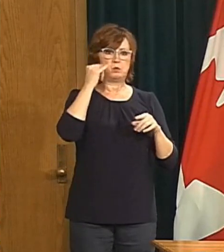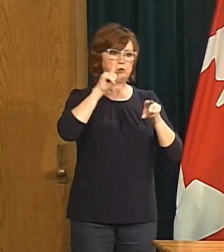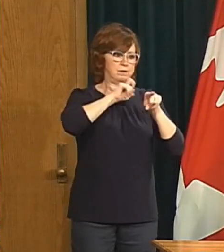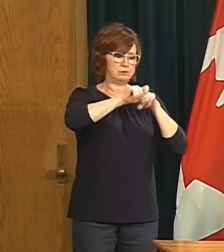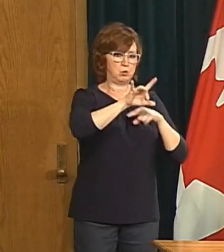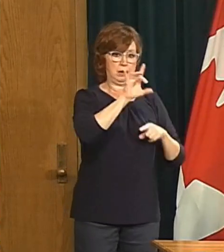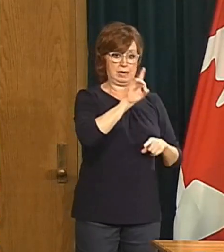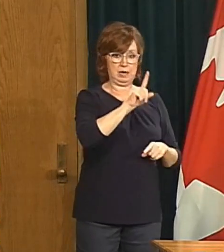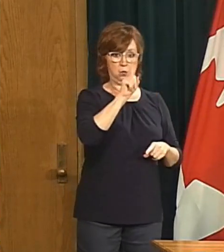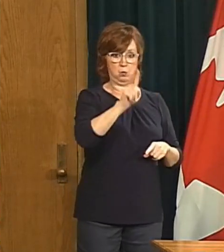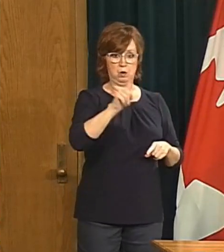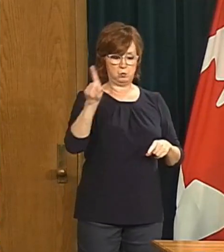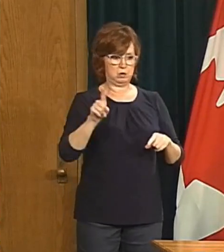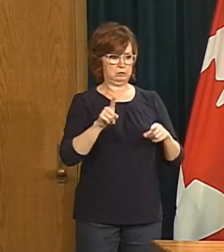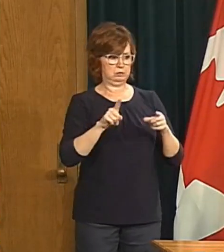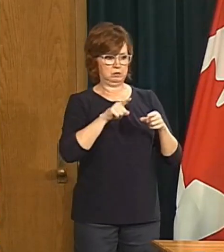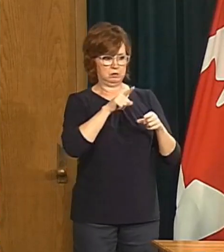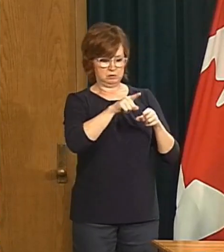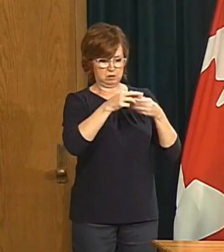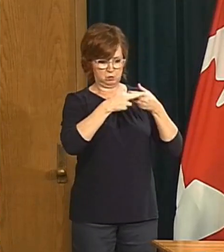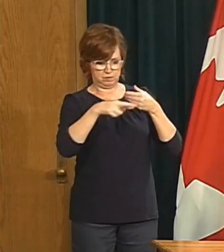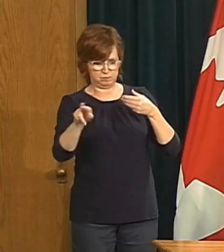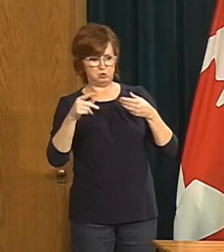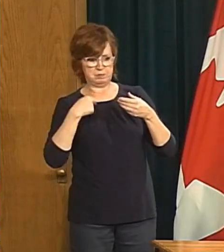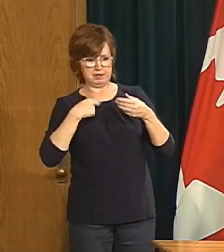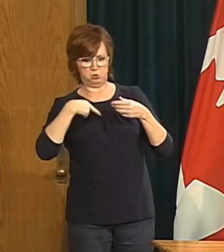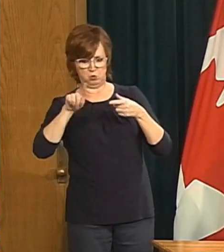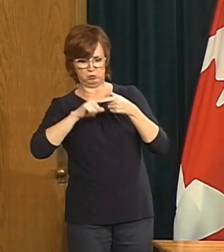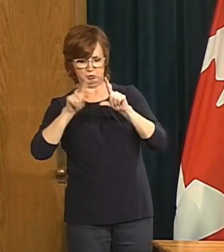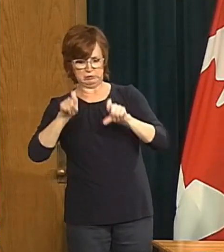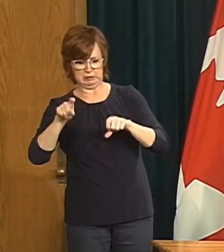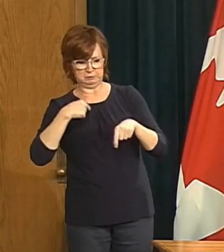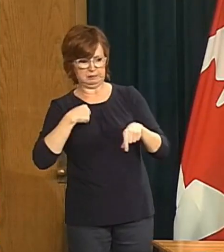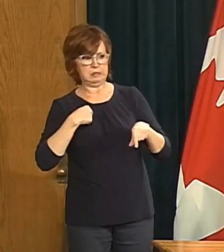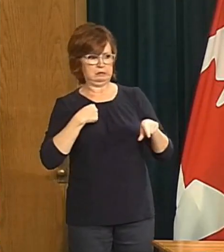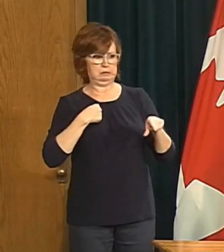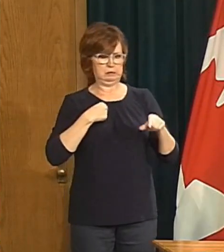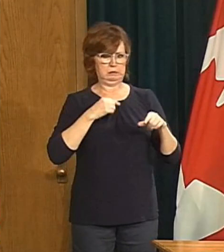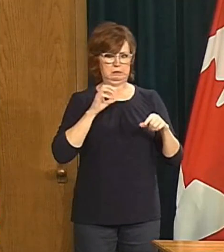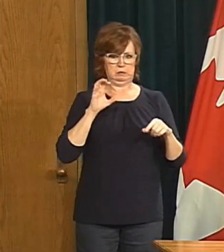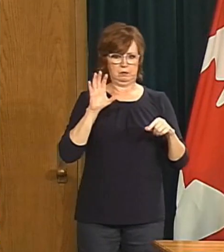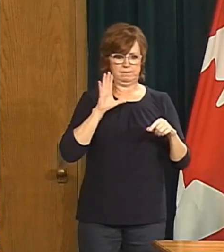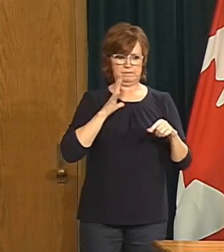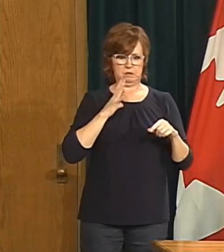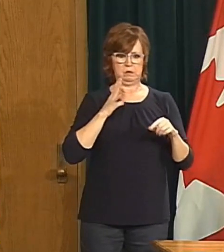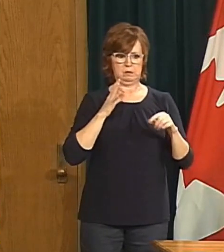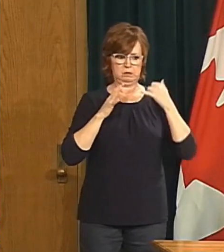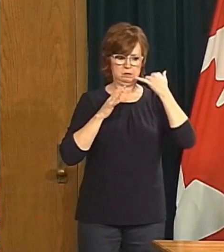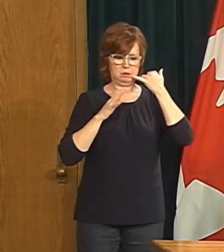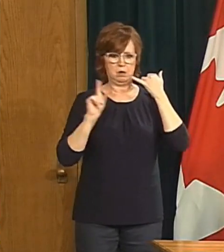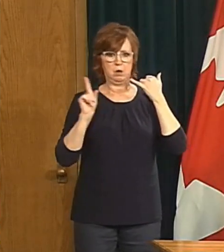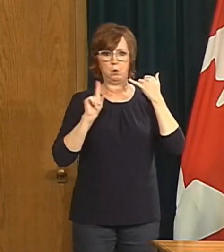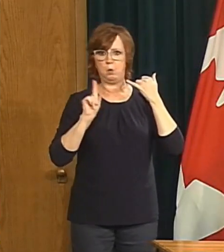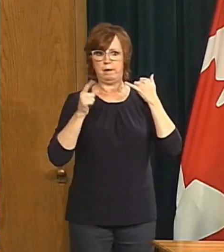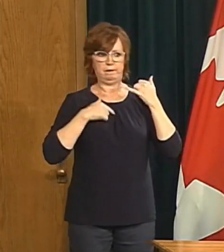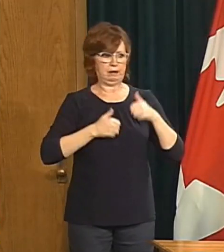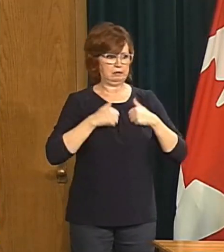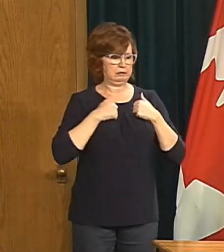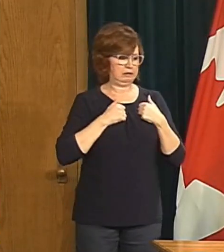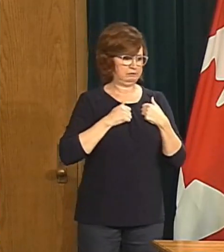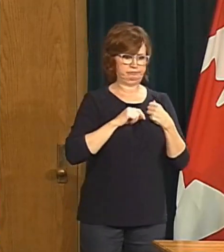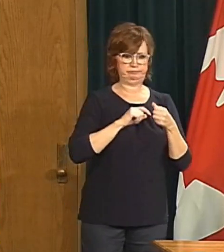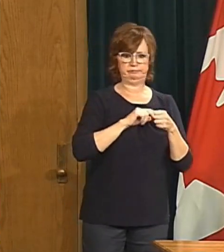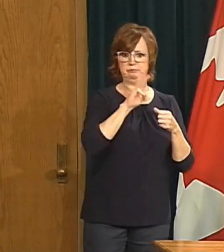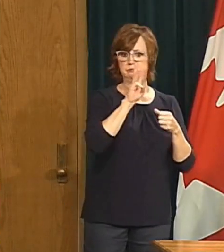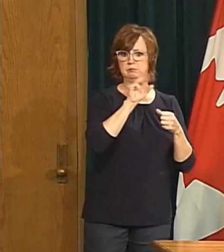test, that doesn't, it makes no difference whether you are calling from Wollaston Lake, Lalache, or whether you're calling